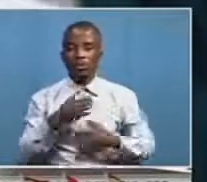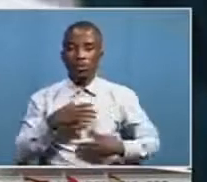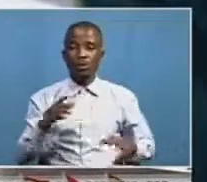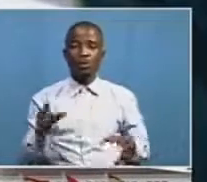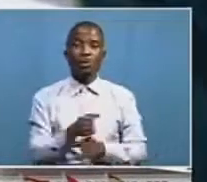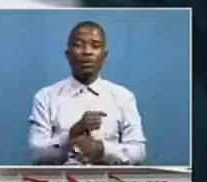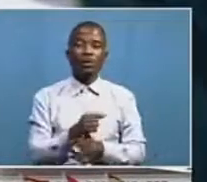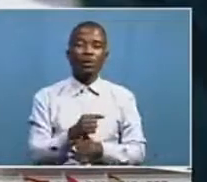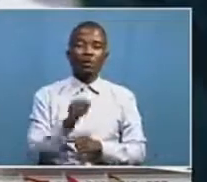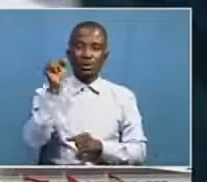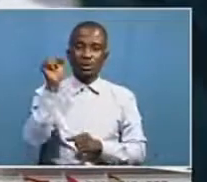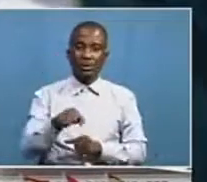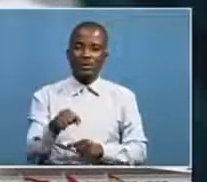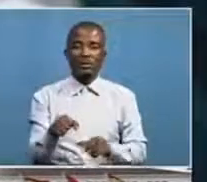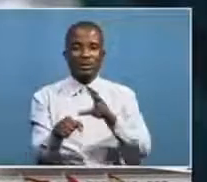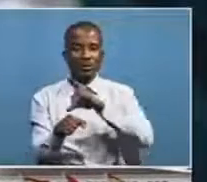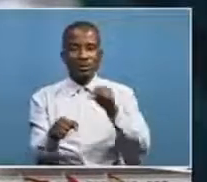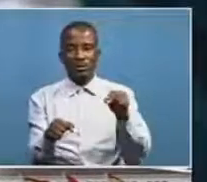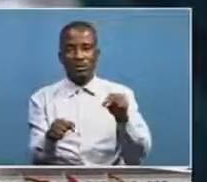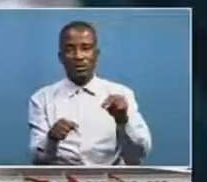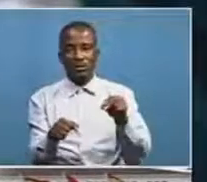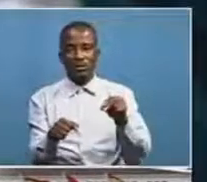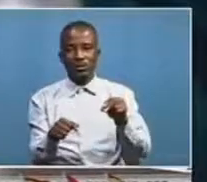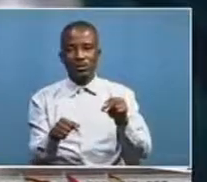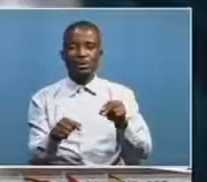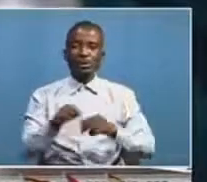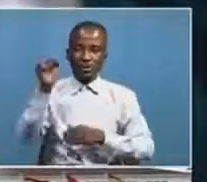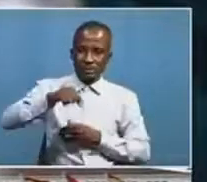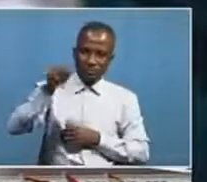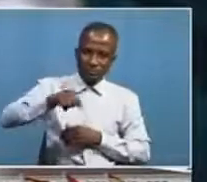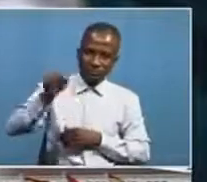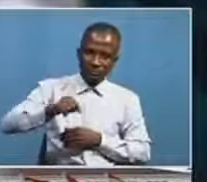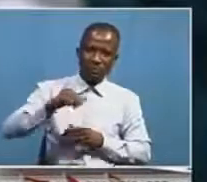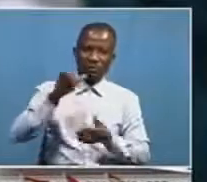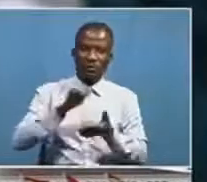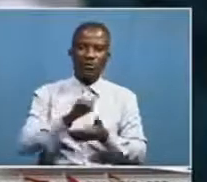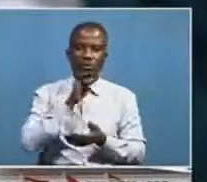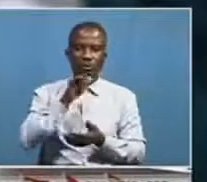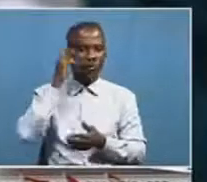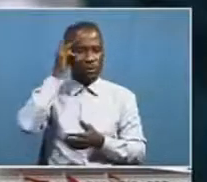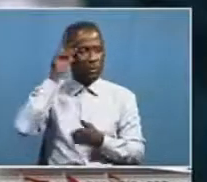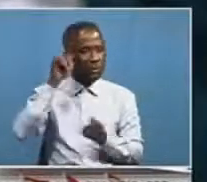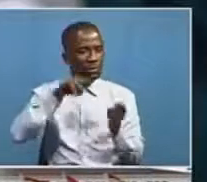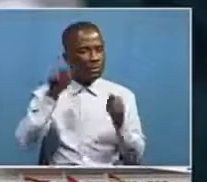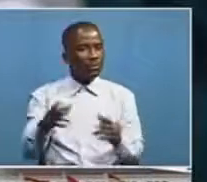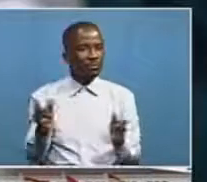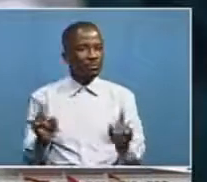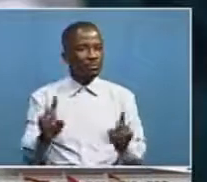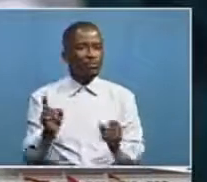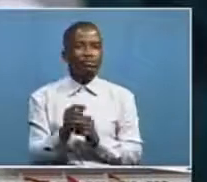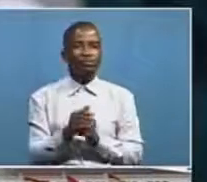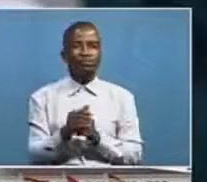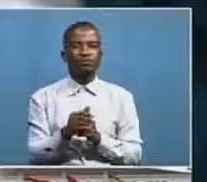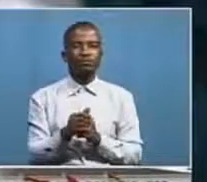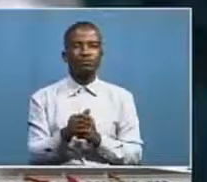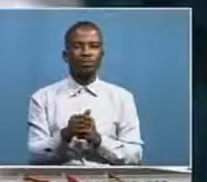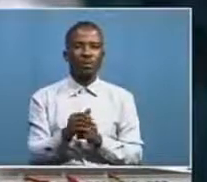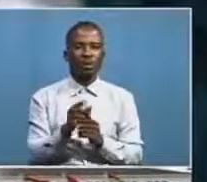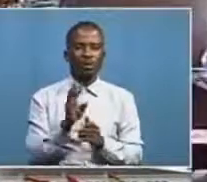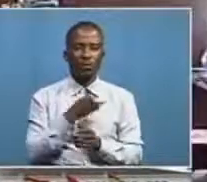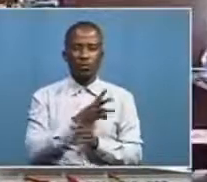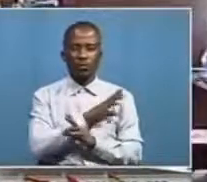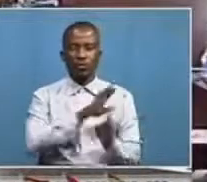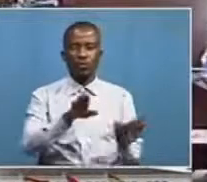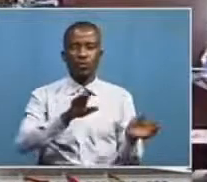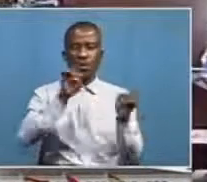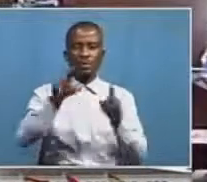elections. Answer, yes, my lords, because that is not the purpose of a petition. We did not come to court to